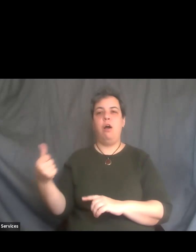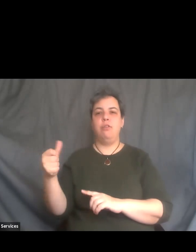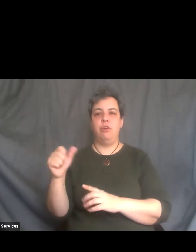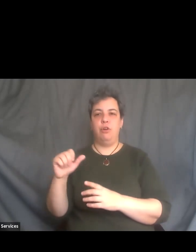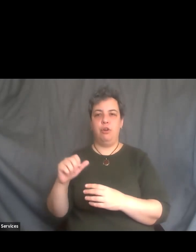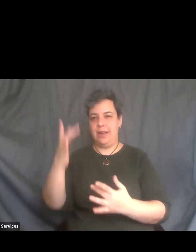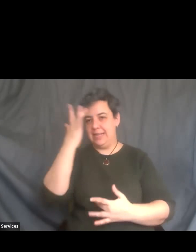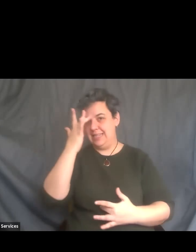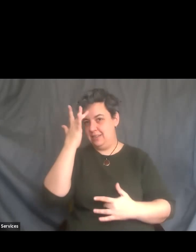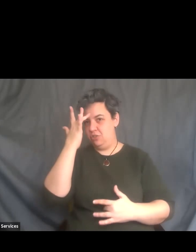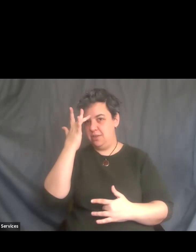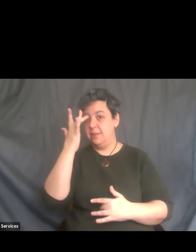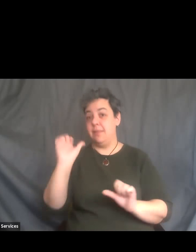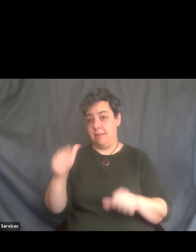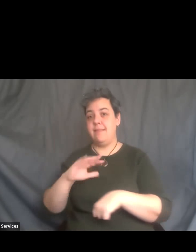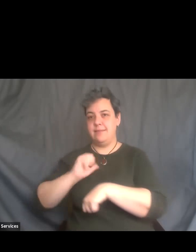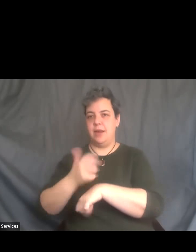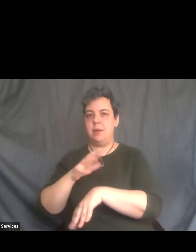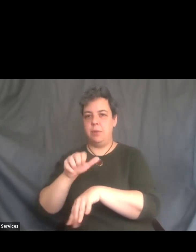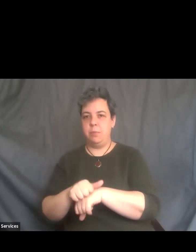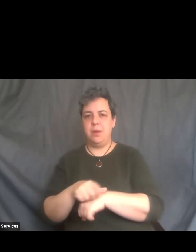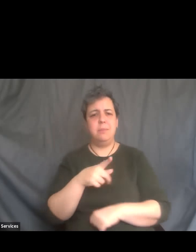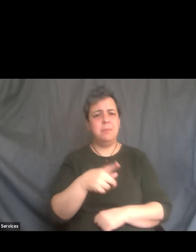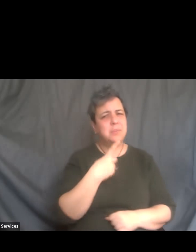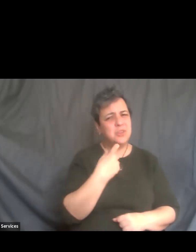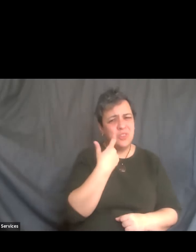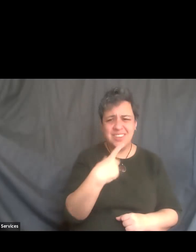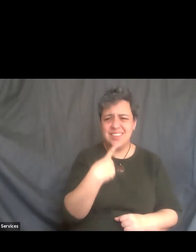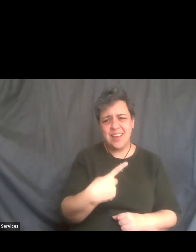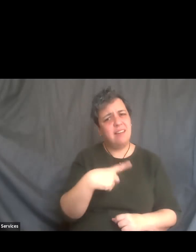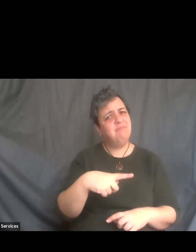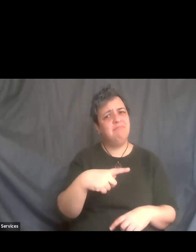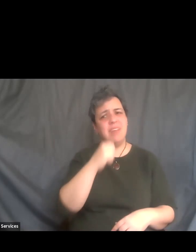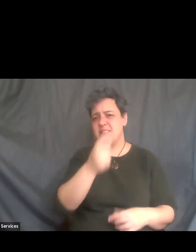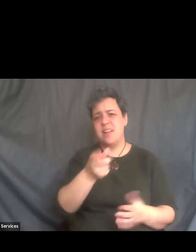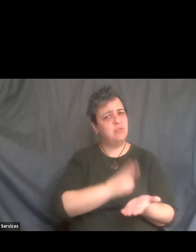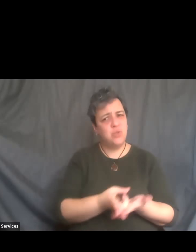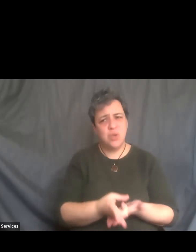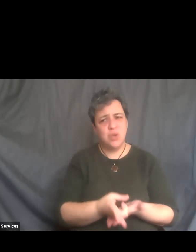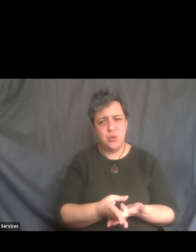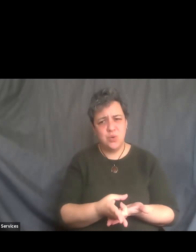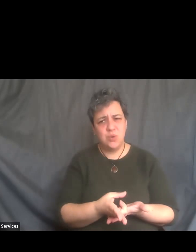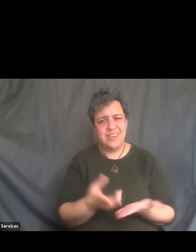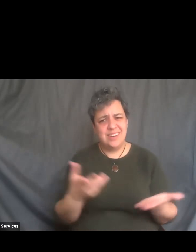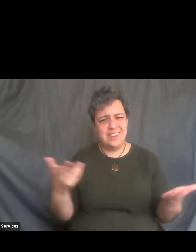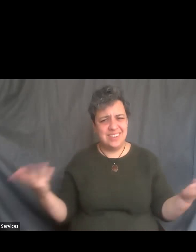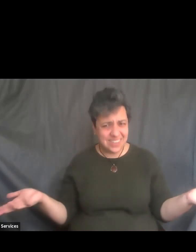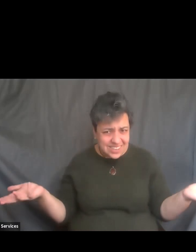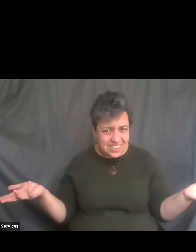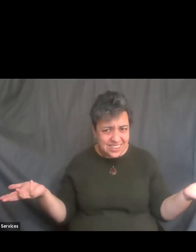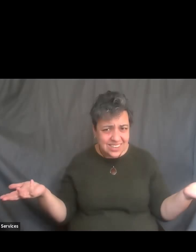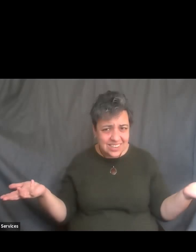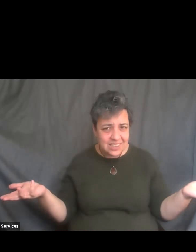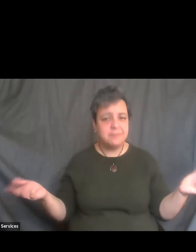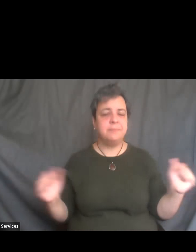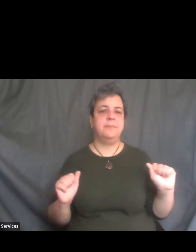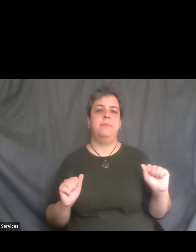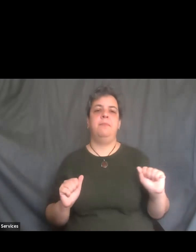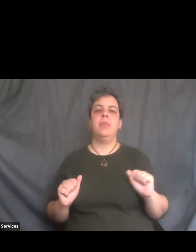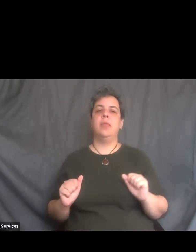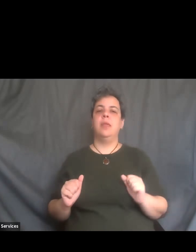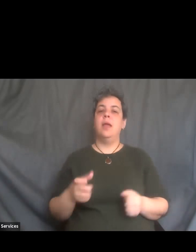mentioned, it is not true. Is that correct? Yeah, so like Commissioner Calise was saying, some